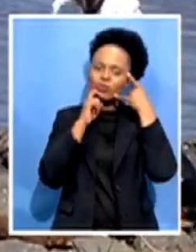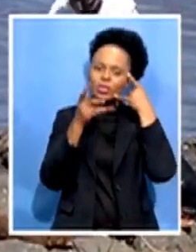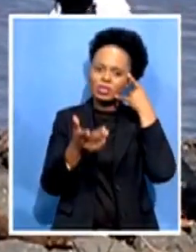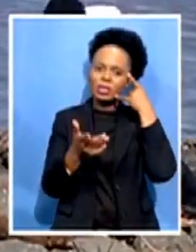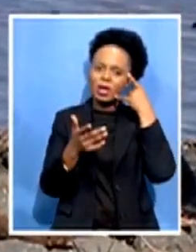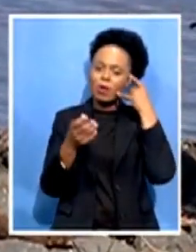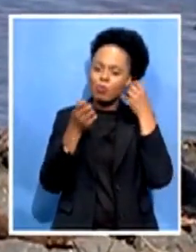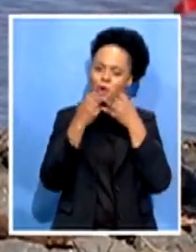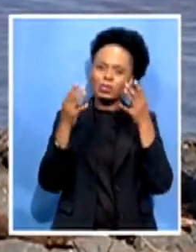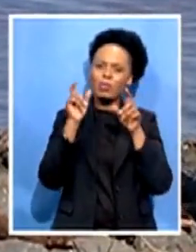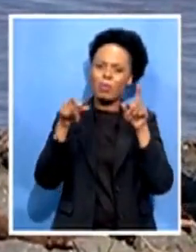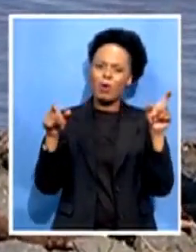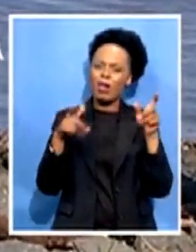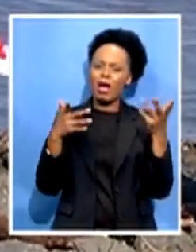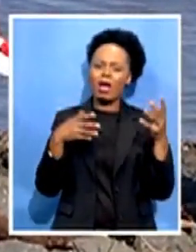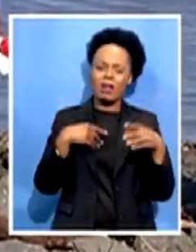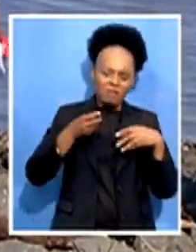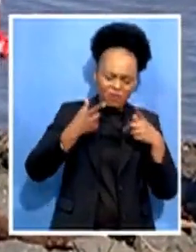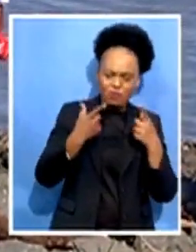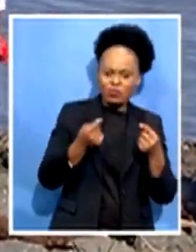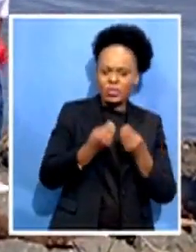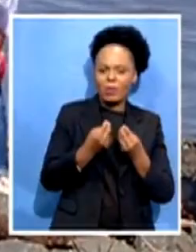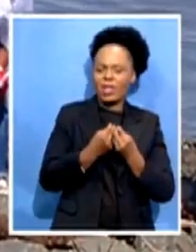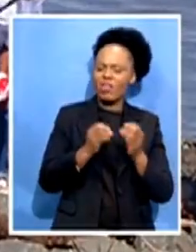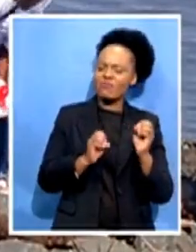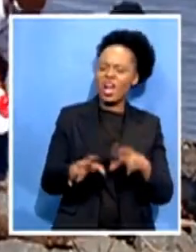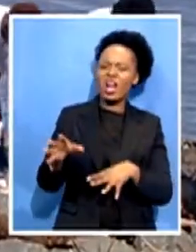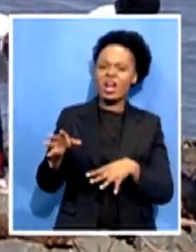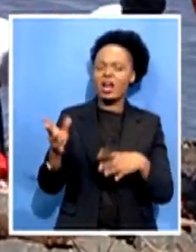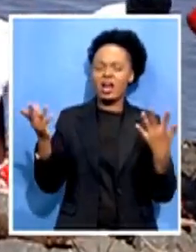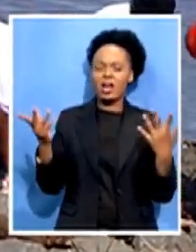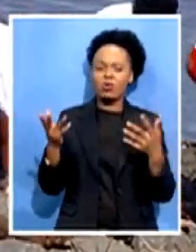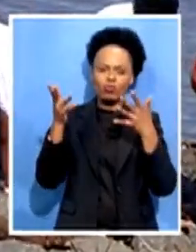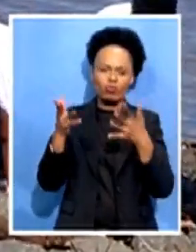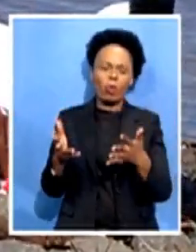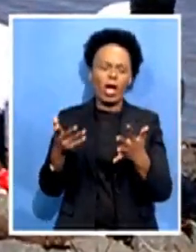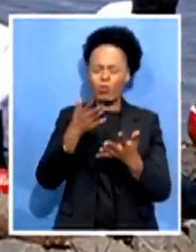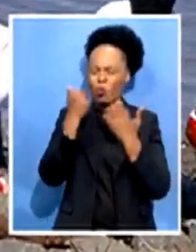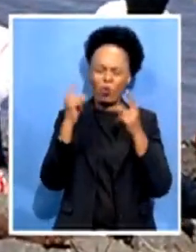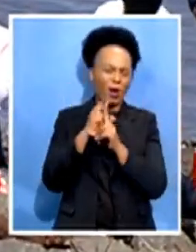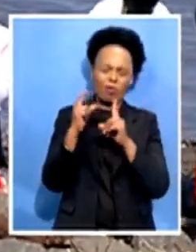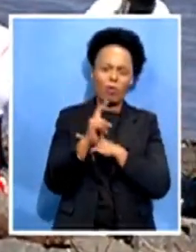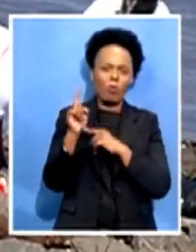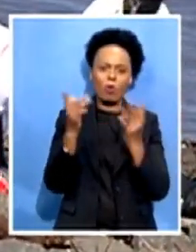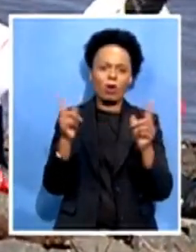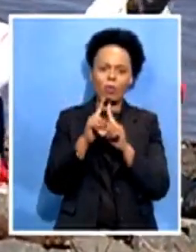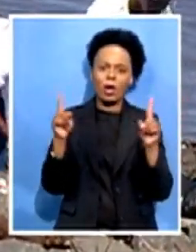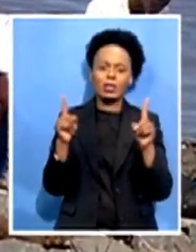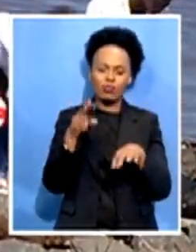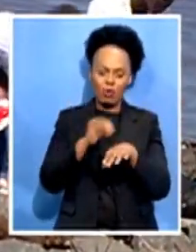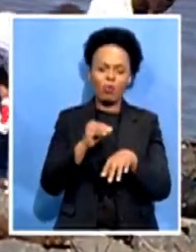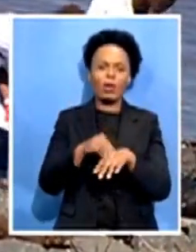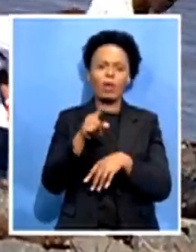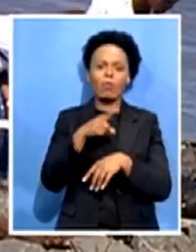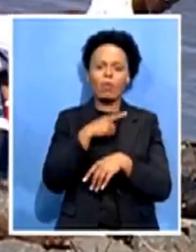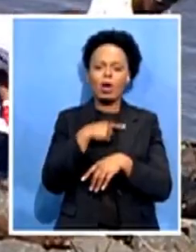then, you know, we are bound to find them lying around. And that also adds on the problem that we already have, you know. So that's an awareness